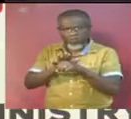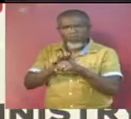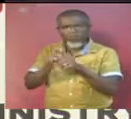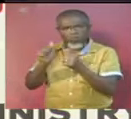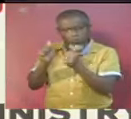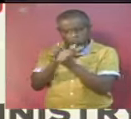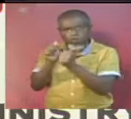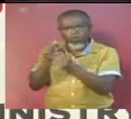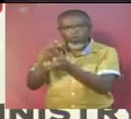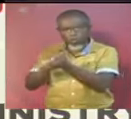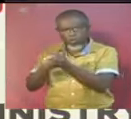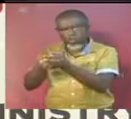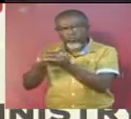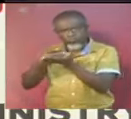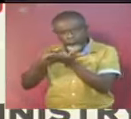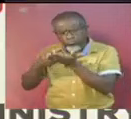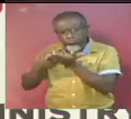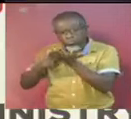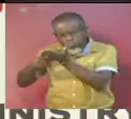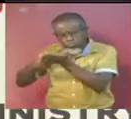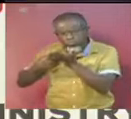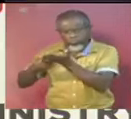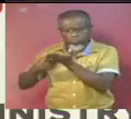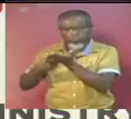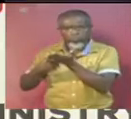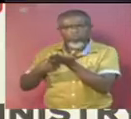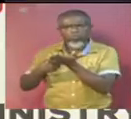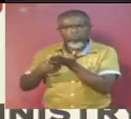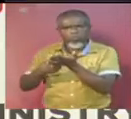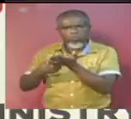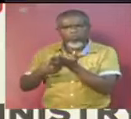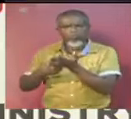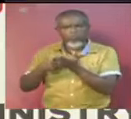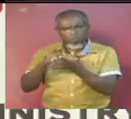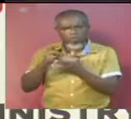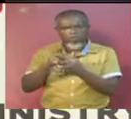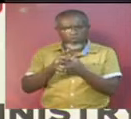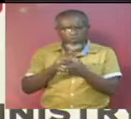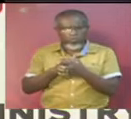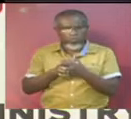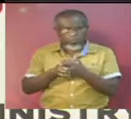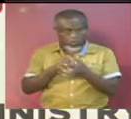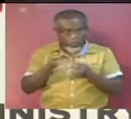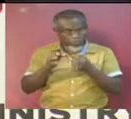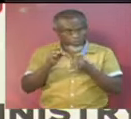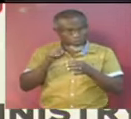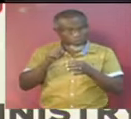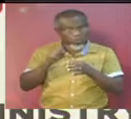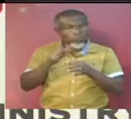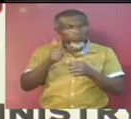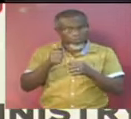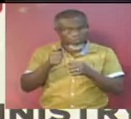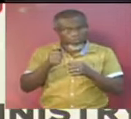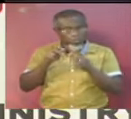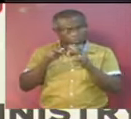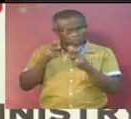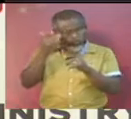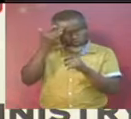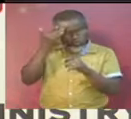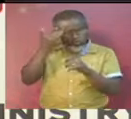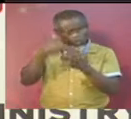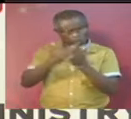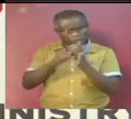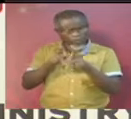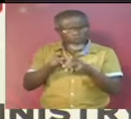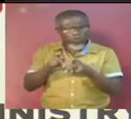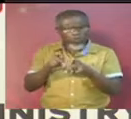have allergies, not necessarily allergies to the components of the vaccine, but just general allergies, have taken the vaccines.